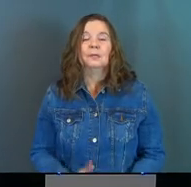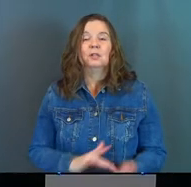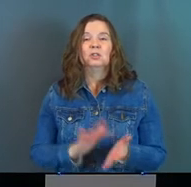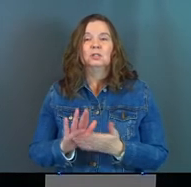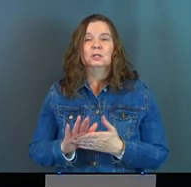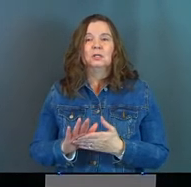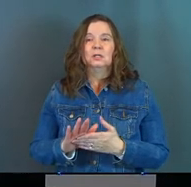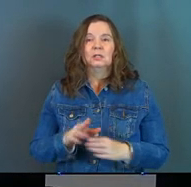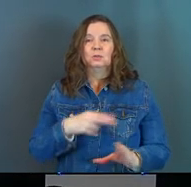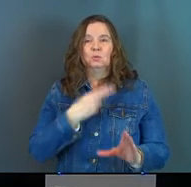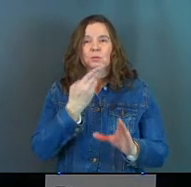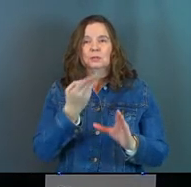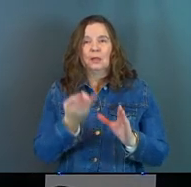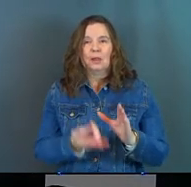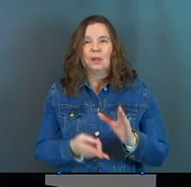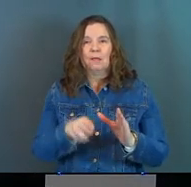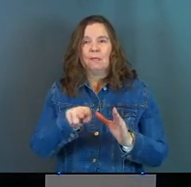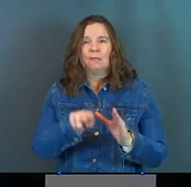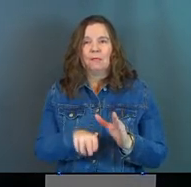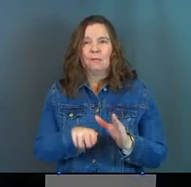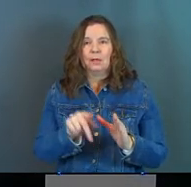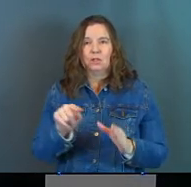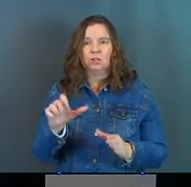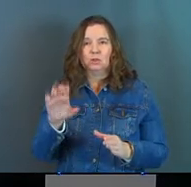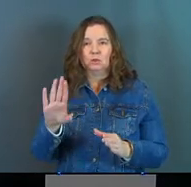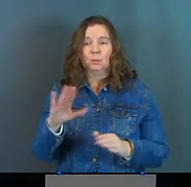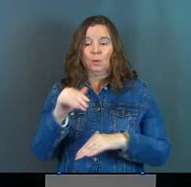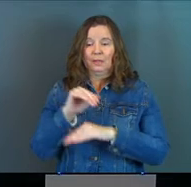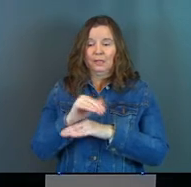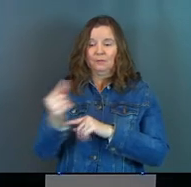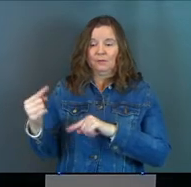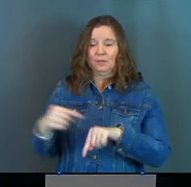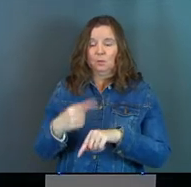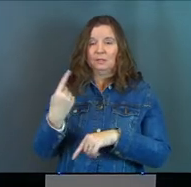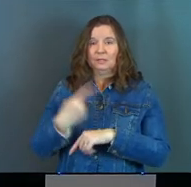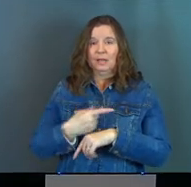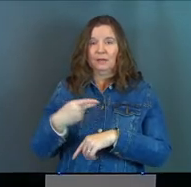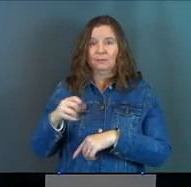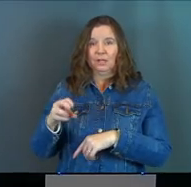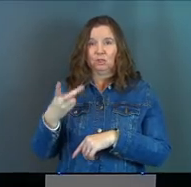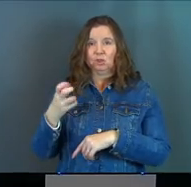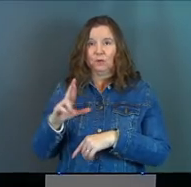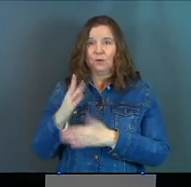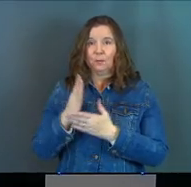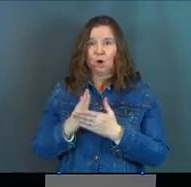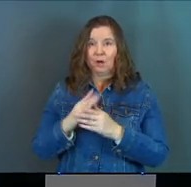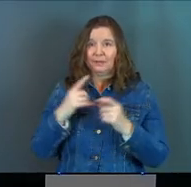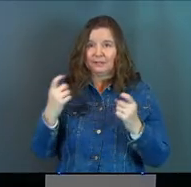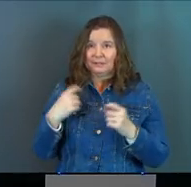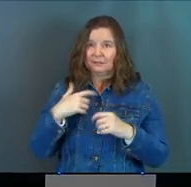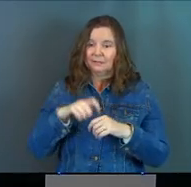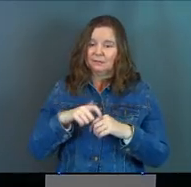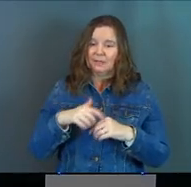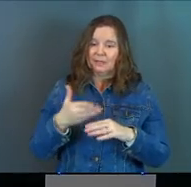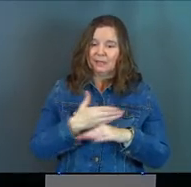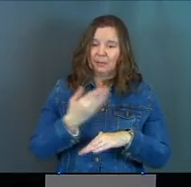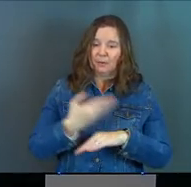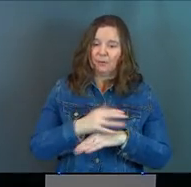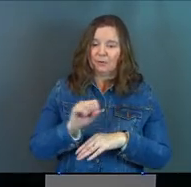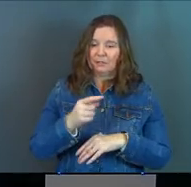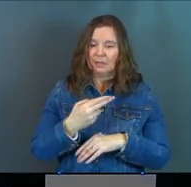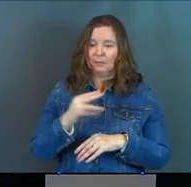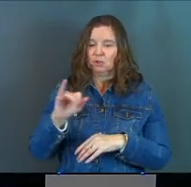Jesus laid in the tomb. When evening had come, since it was the day of Passover, part of this Passover season, that is the day before the